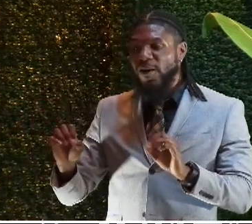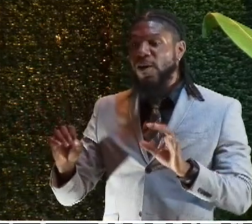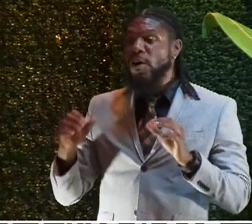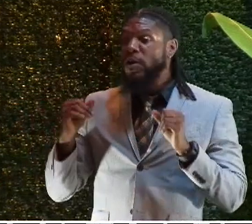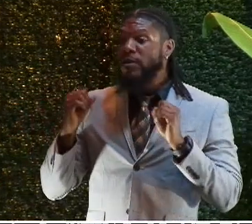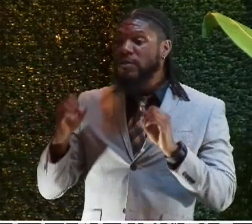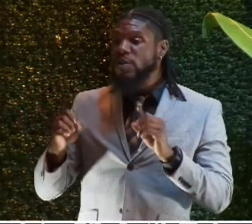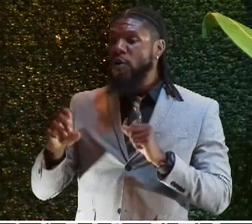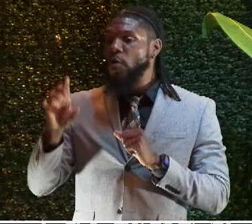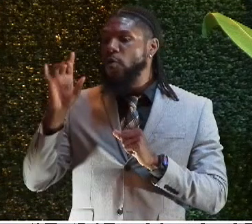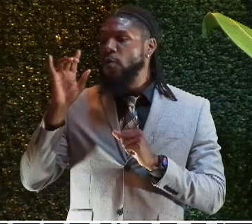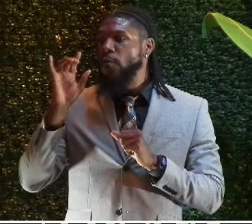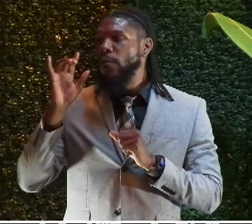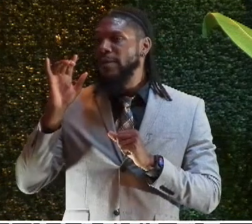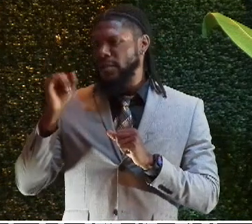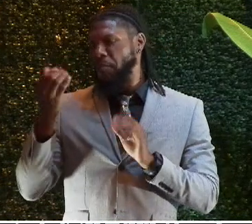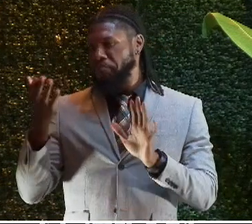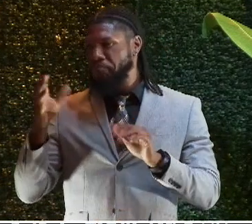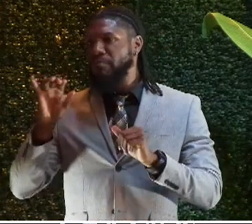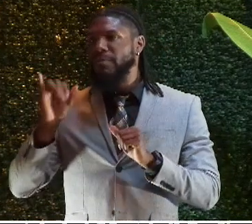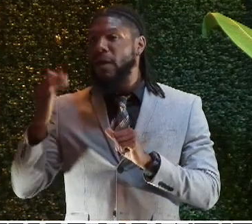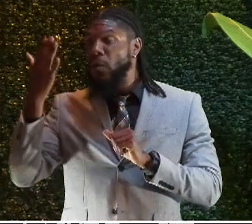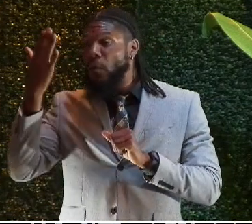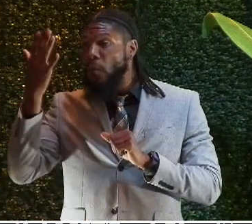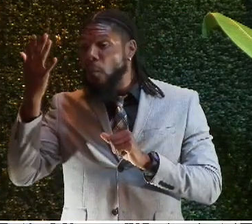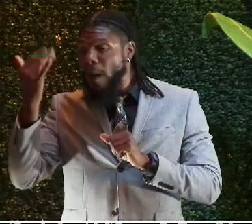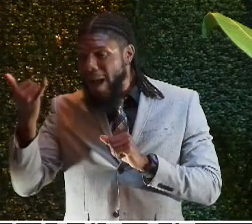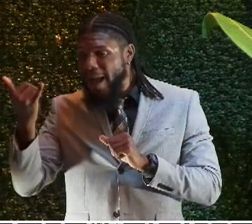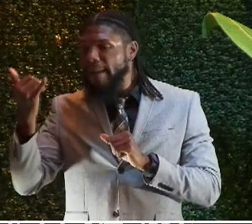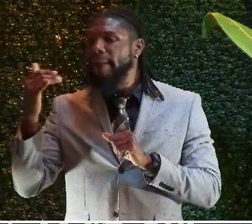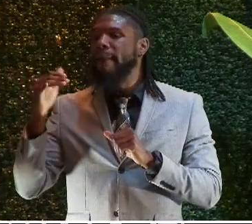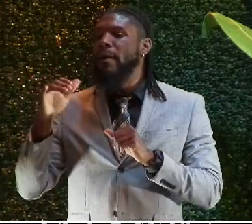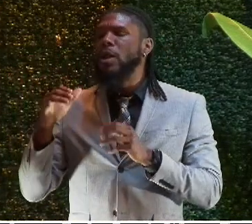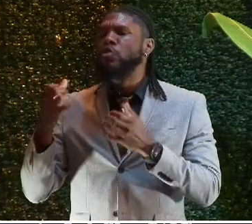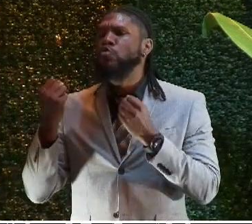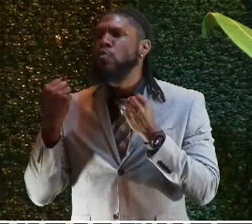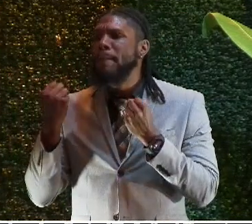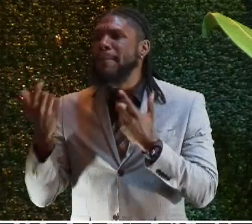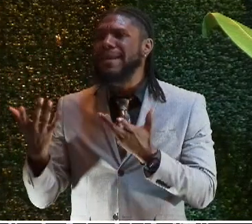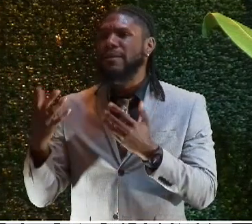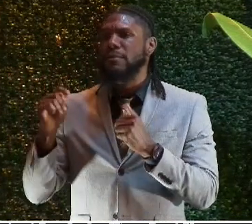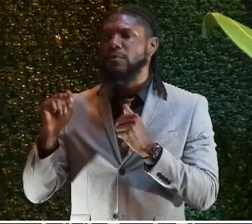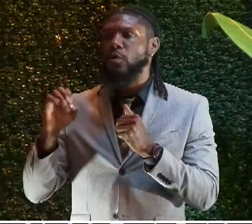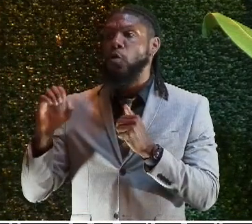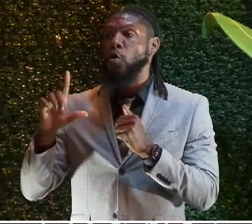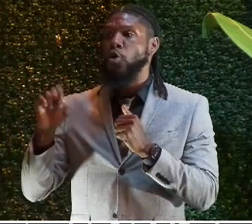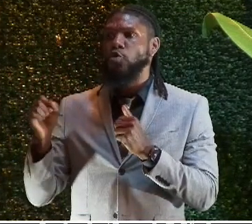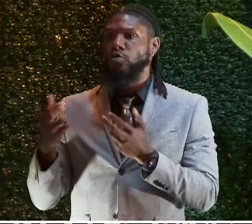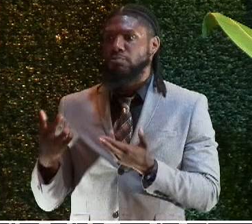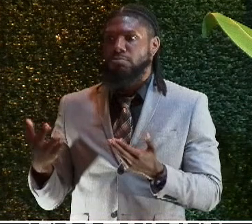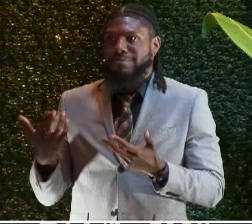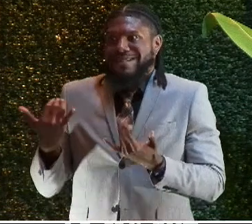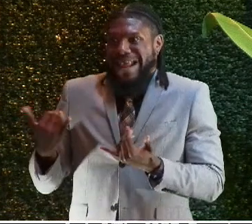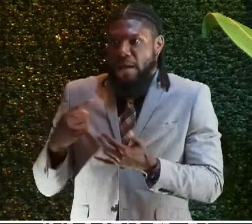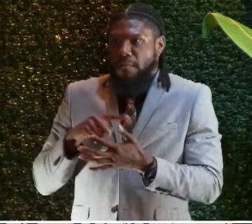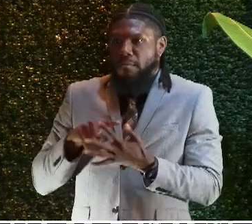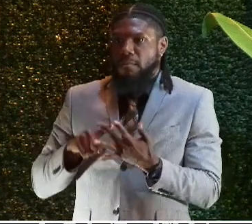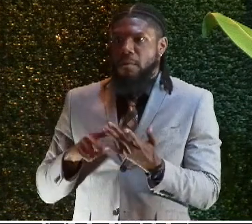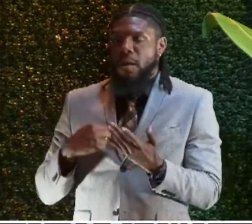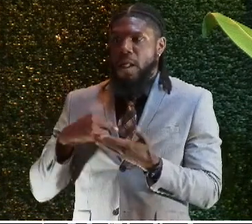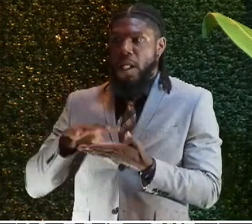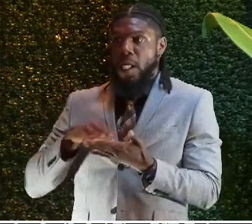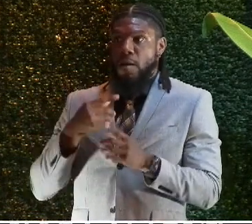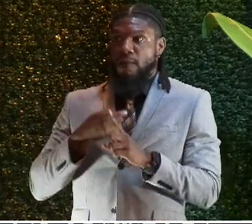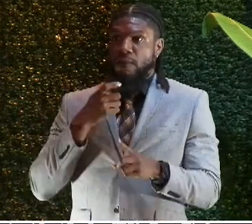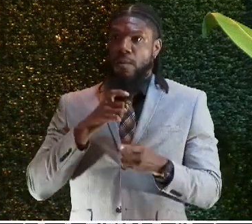so that is why there's so many tools now that I learned from the white